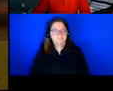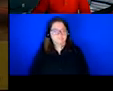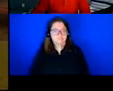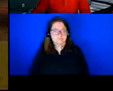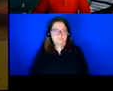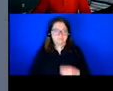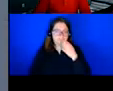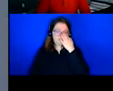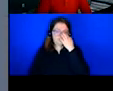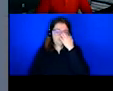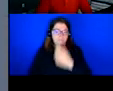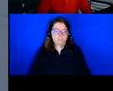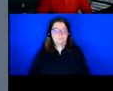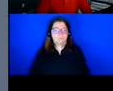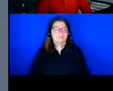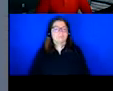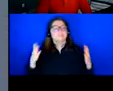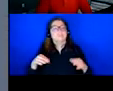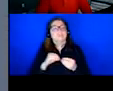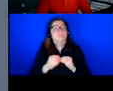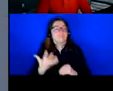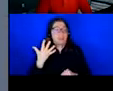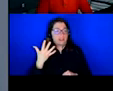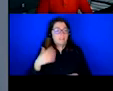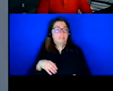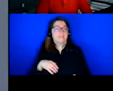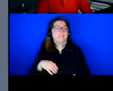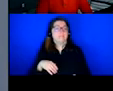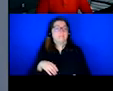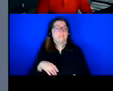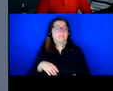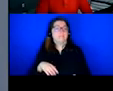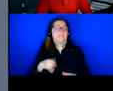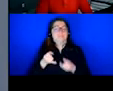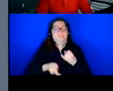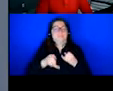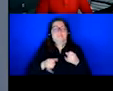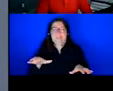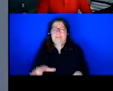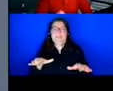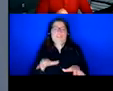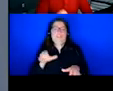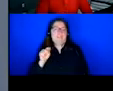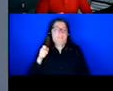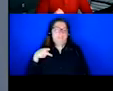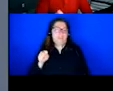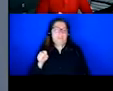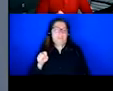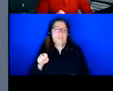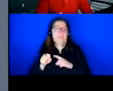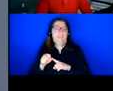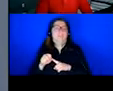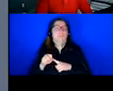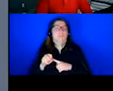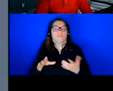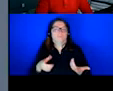And then number 5 of the professional development plan is your action steps. So what specific